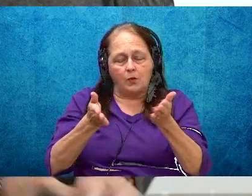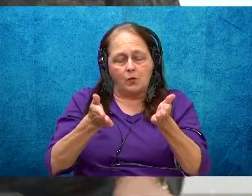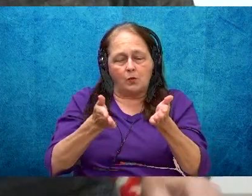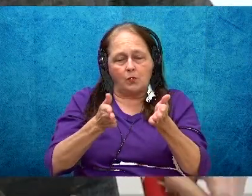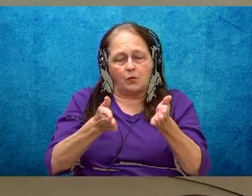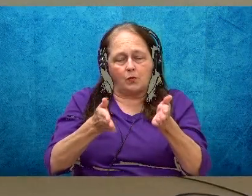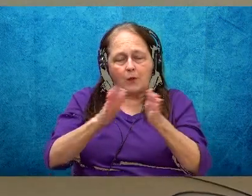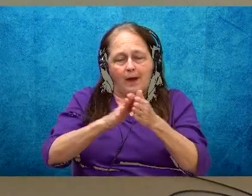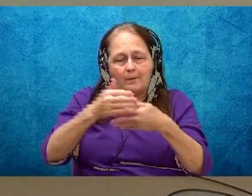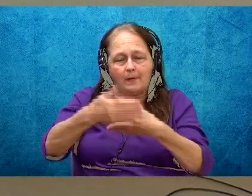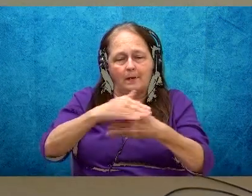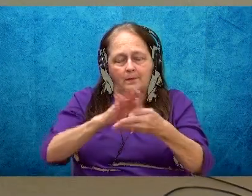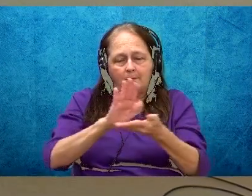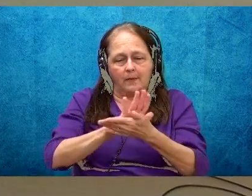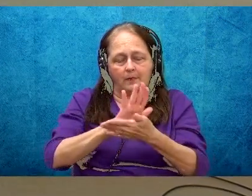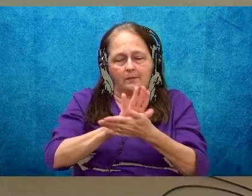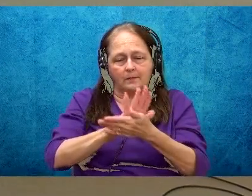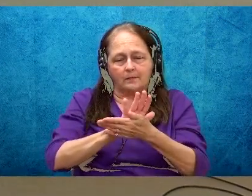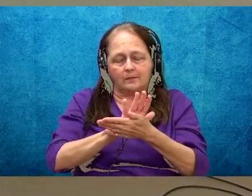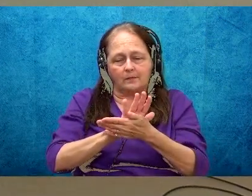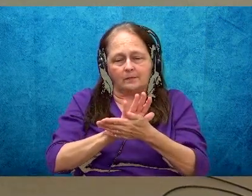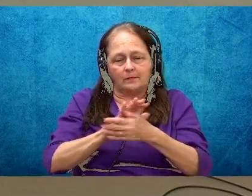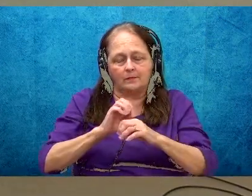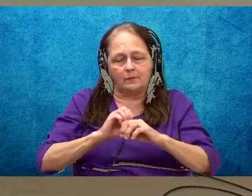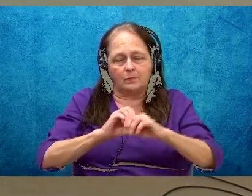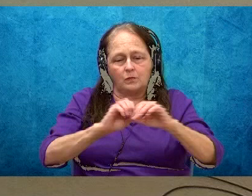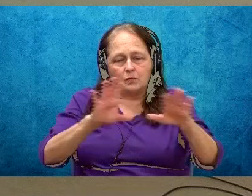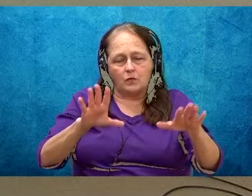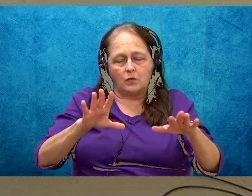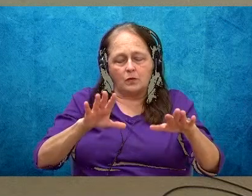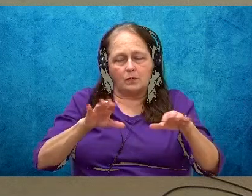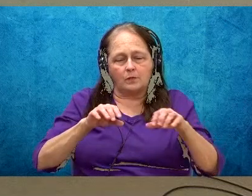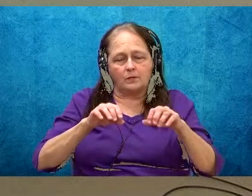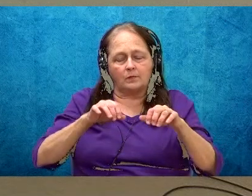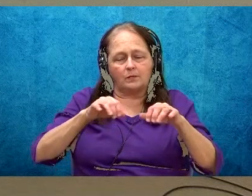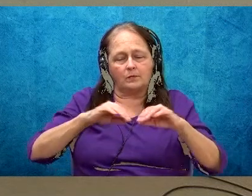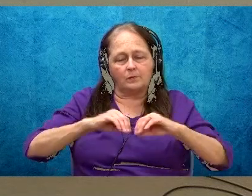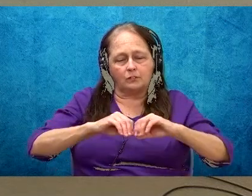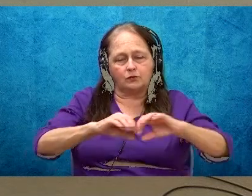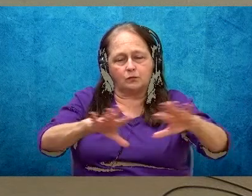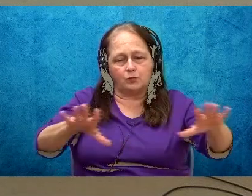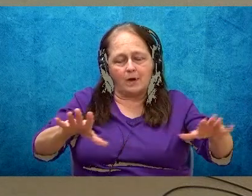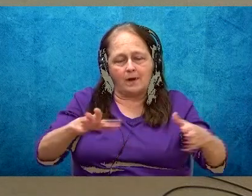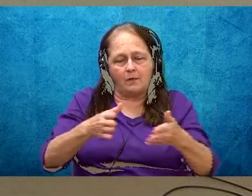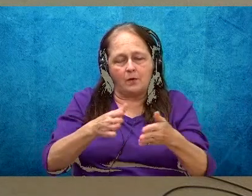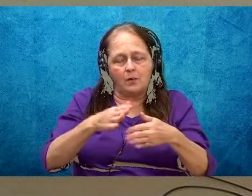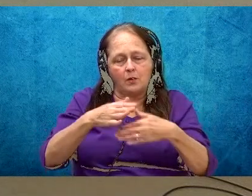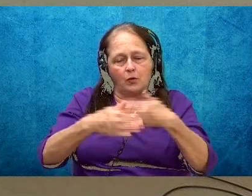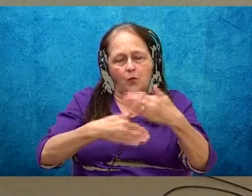paper, and I'm going to spread my roll of wrapping paper out.